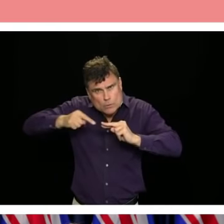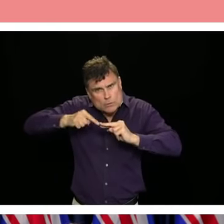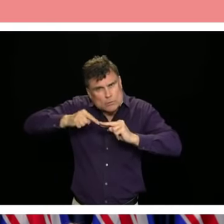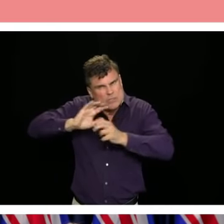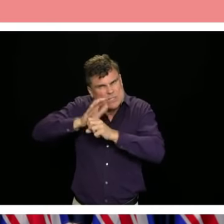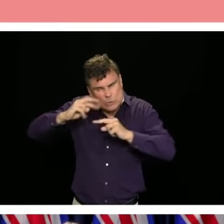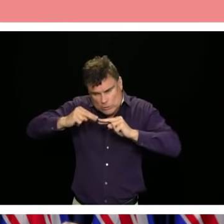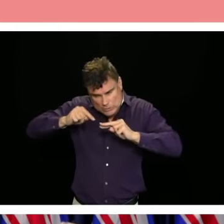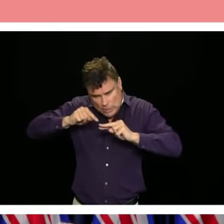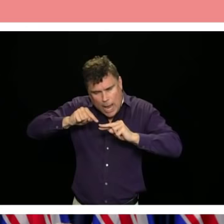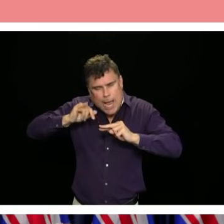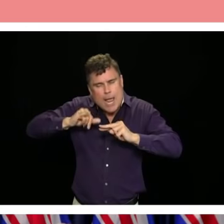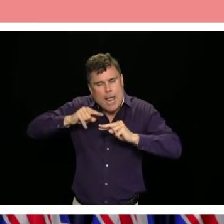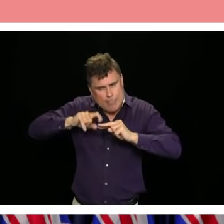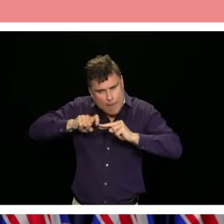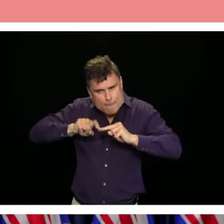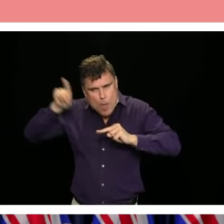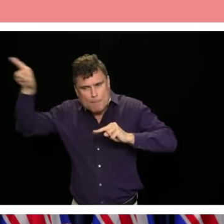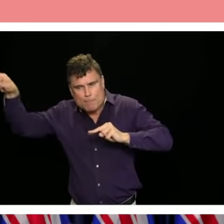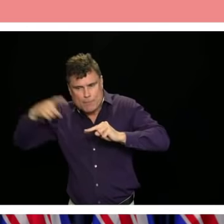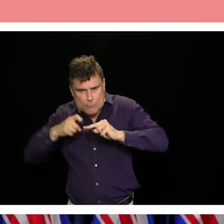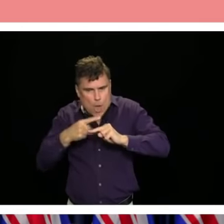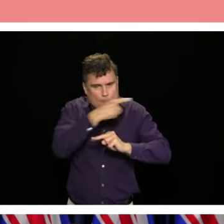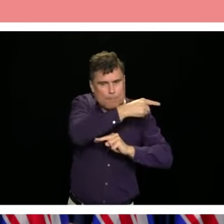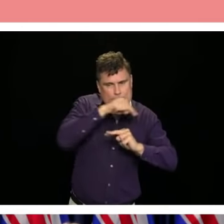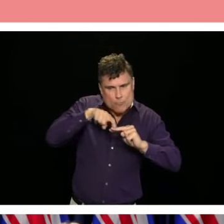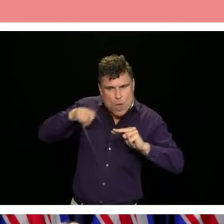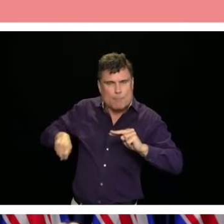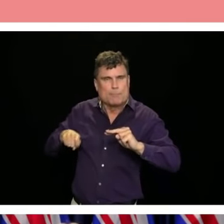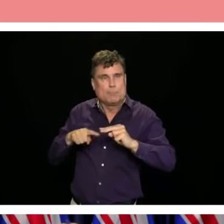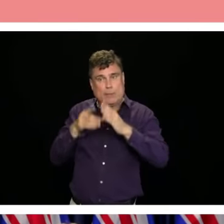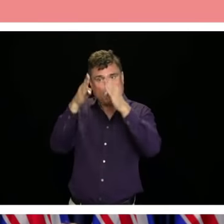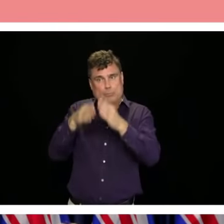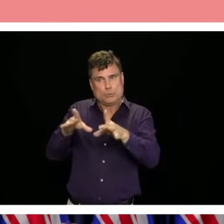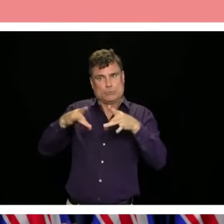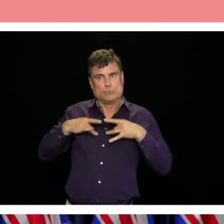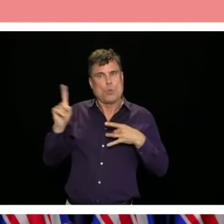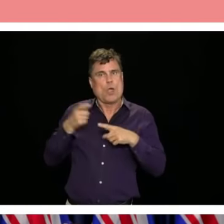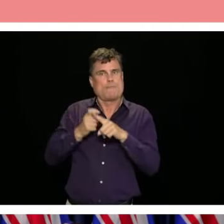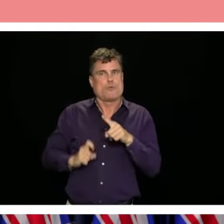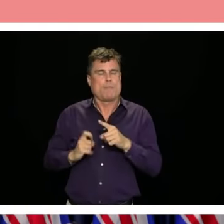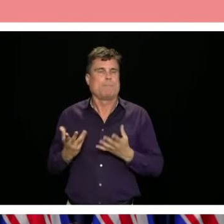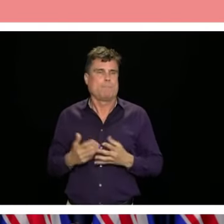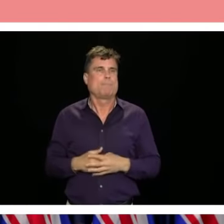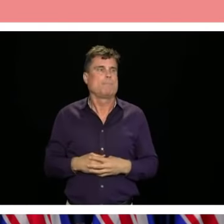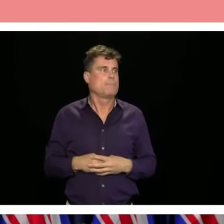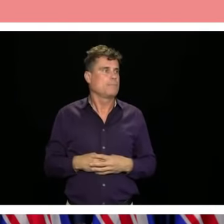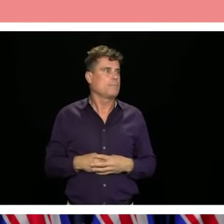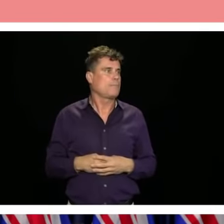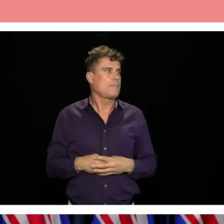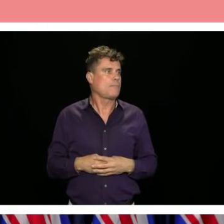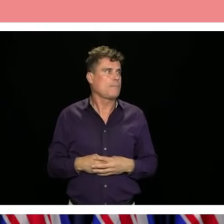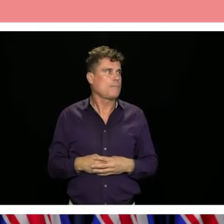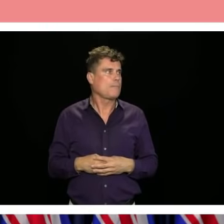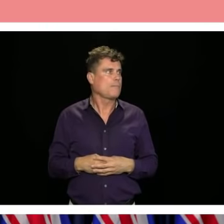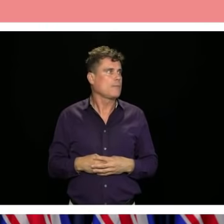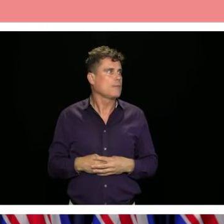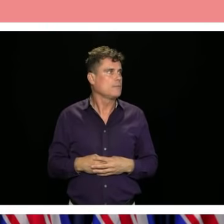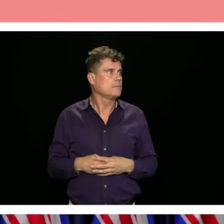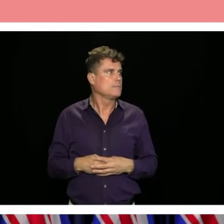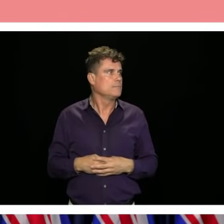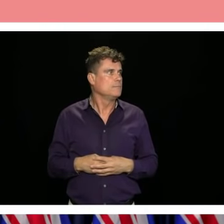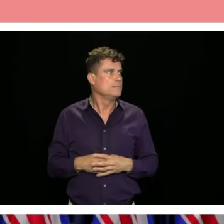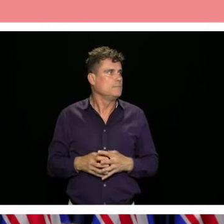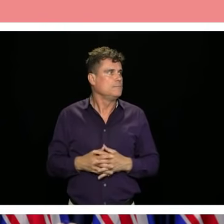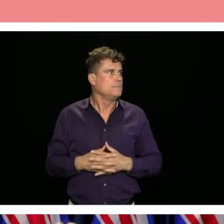are in those circles. So that's kind of an exciting and innovative way that